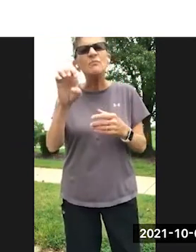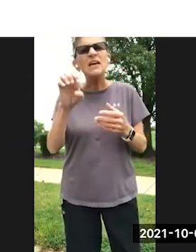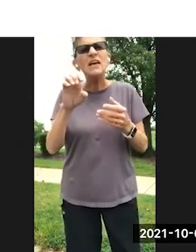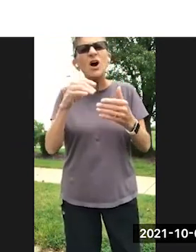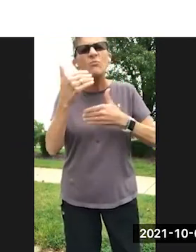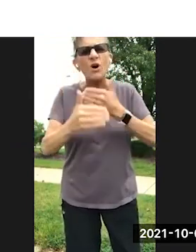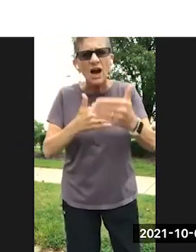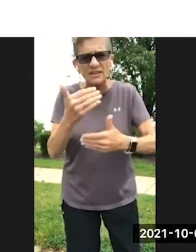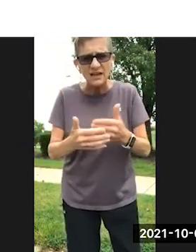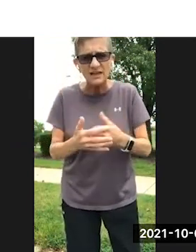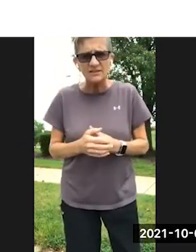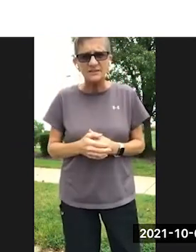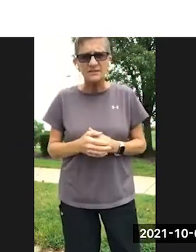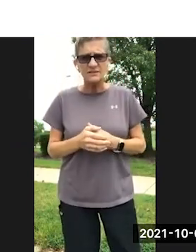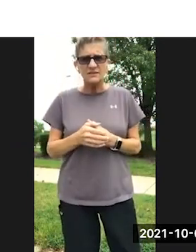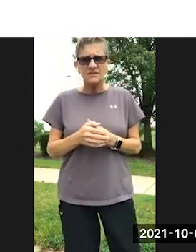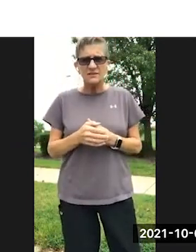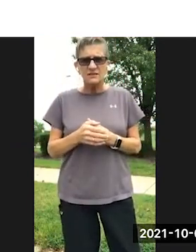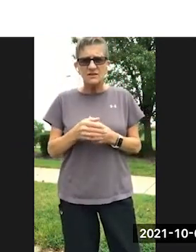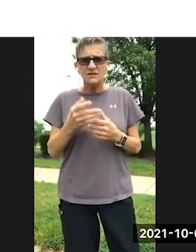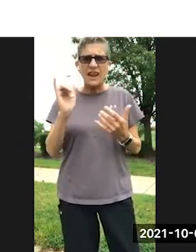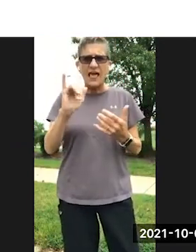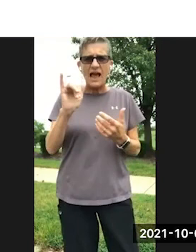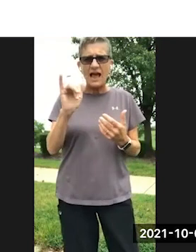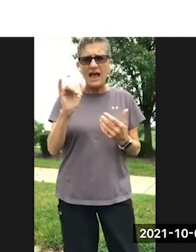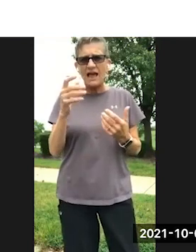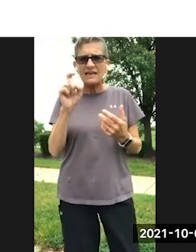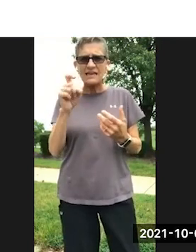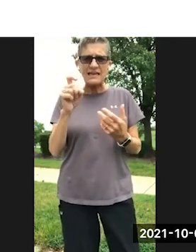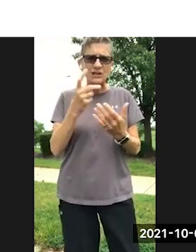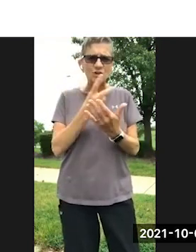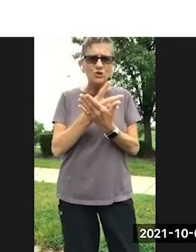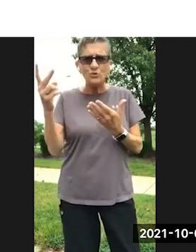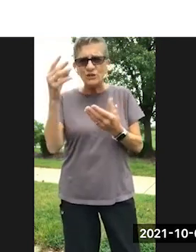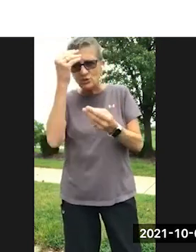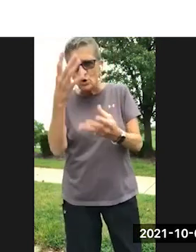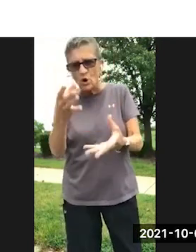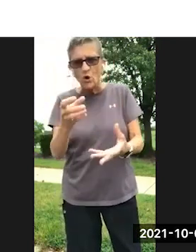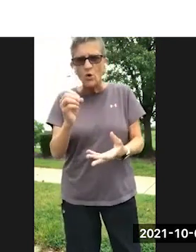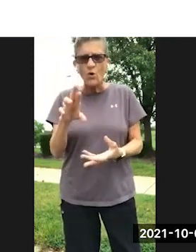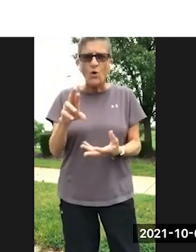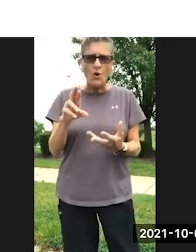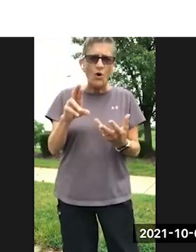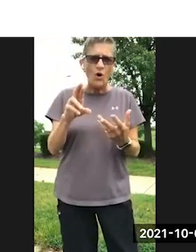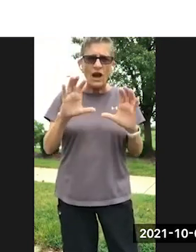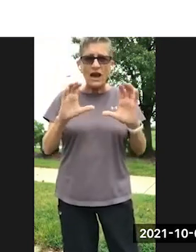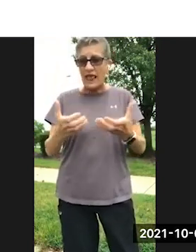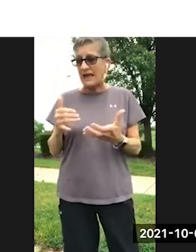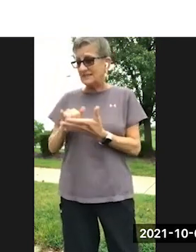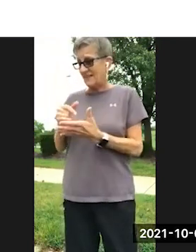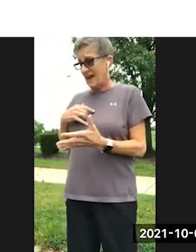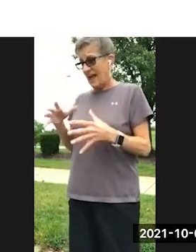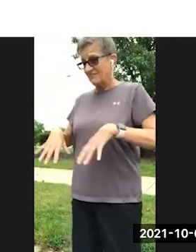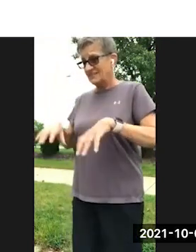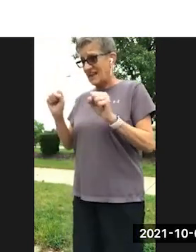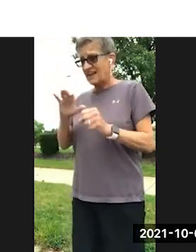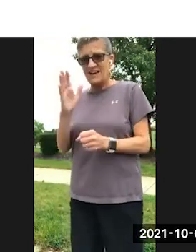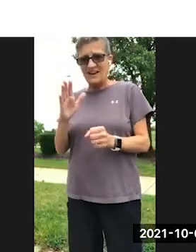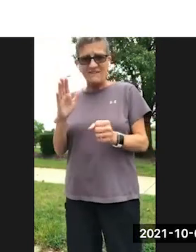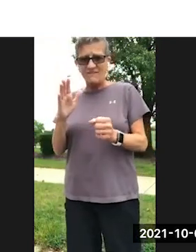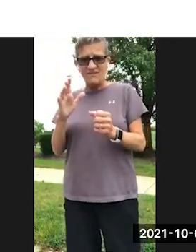syllabus statements require 2 weeks notice, or that classes that I've taken have required that before an